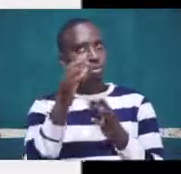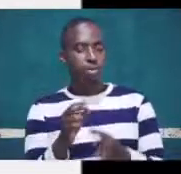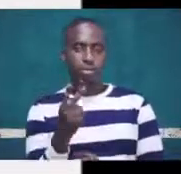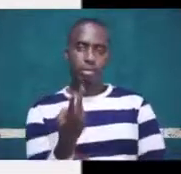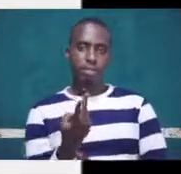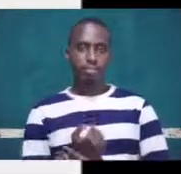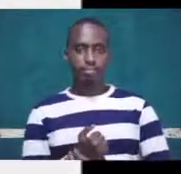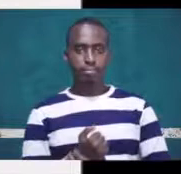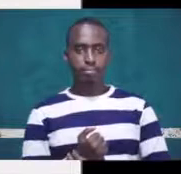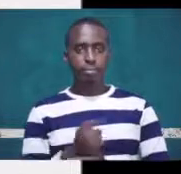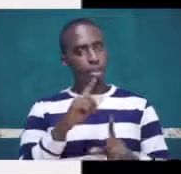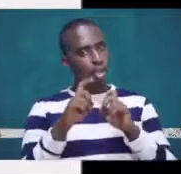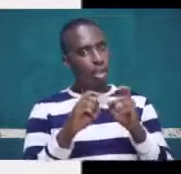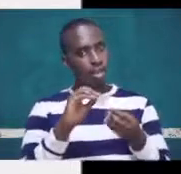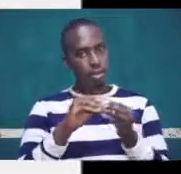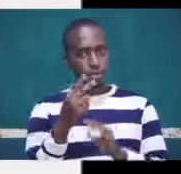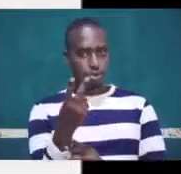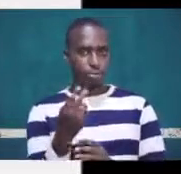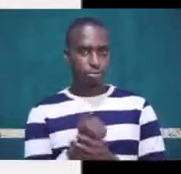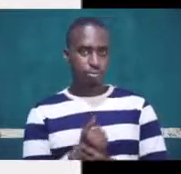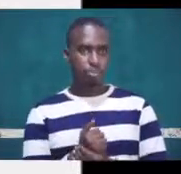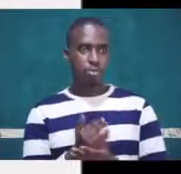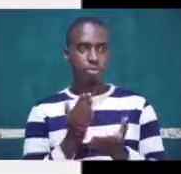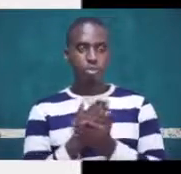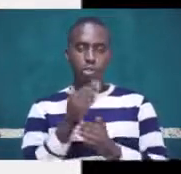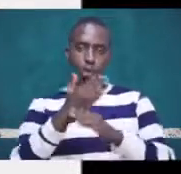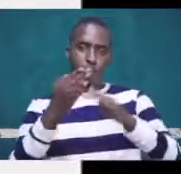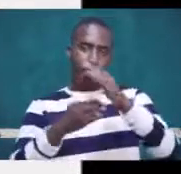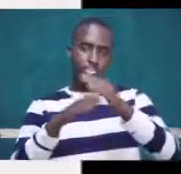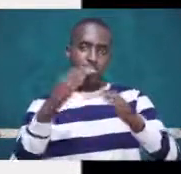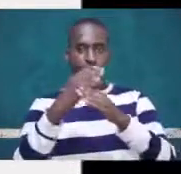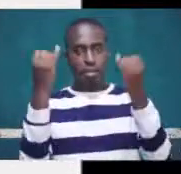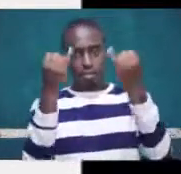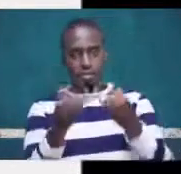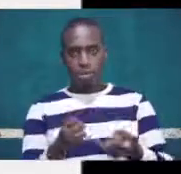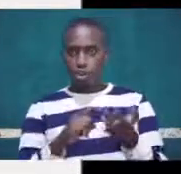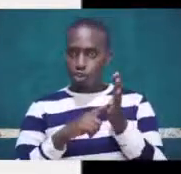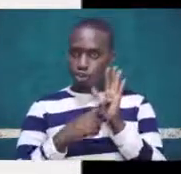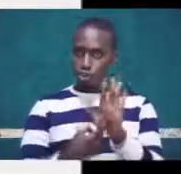commodities. Question 2, construct a curve to